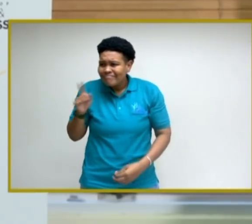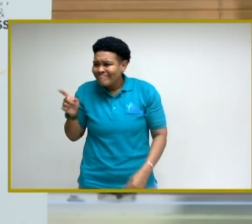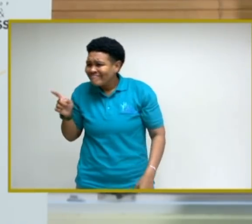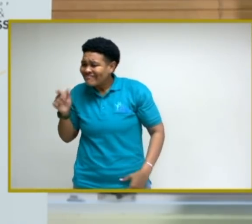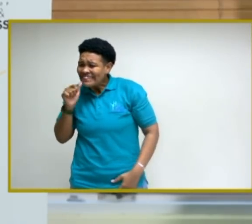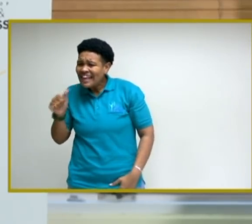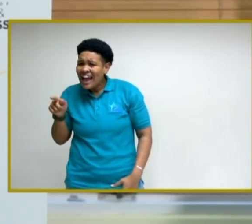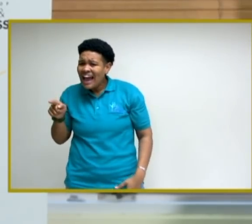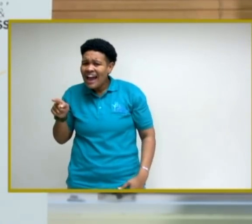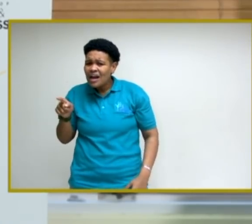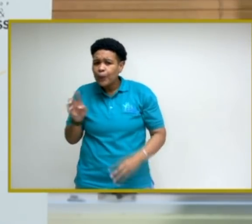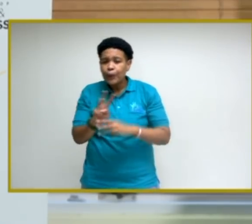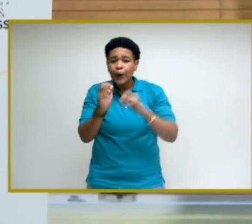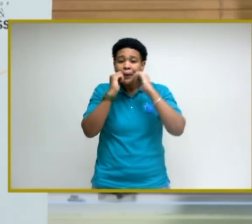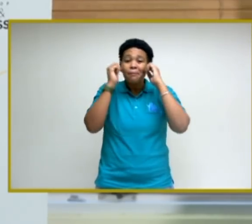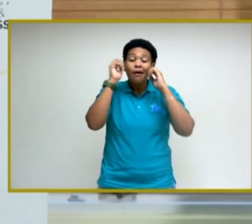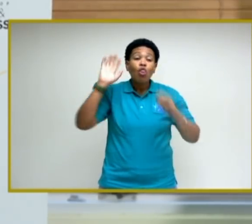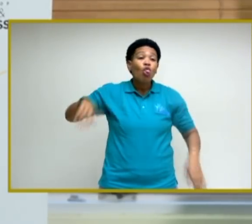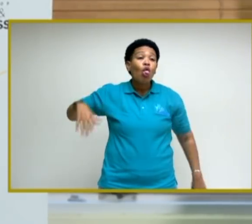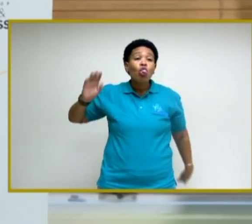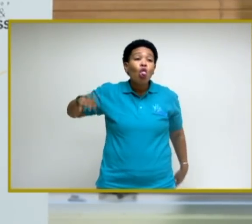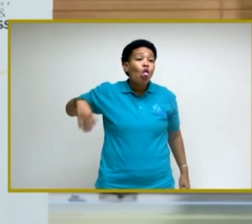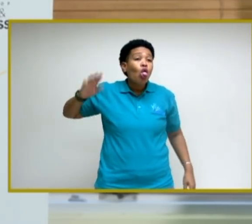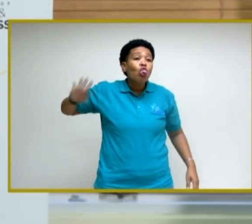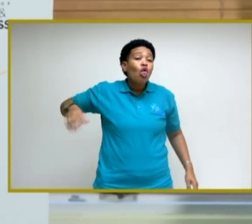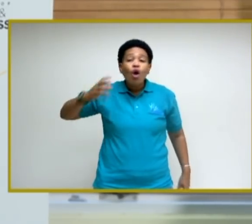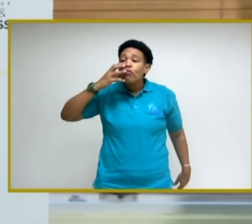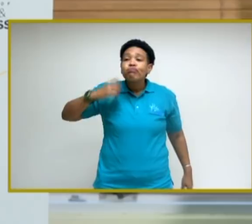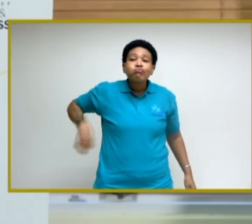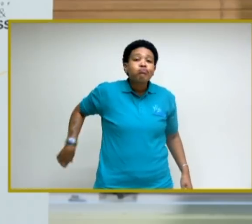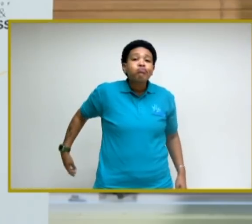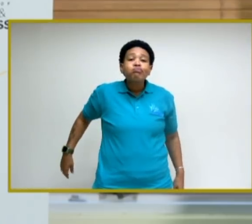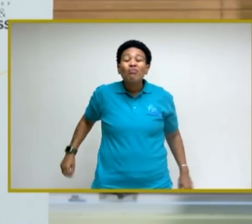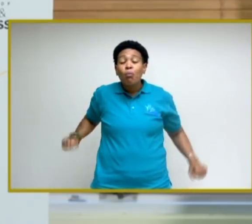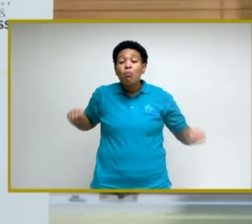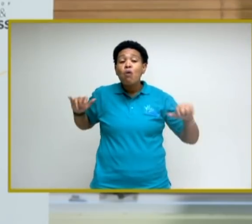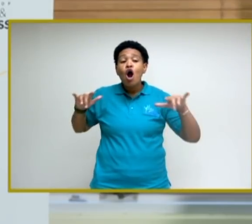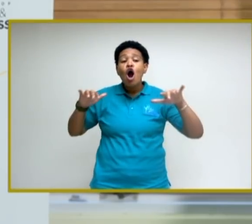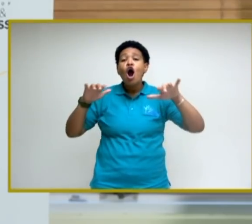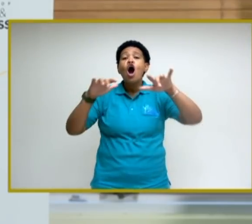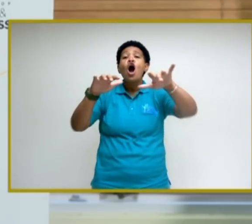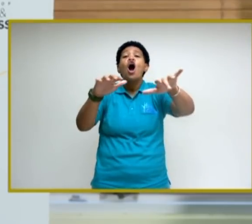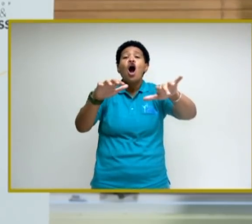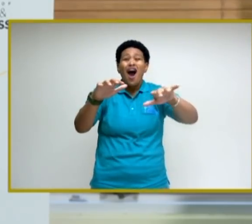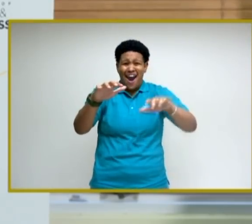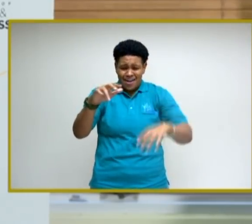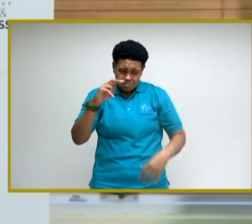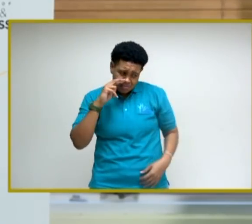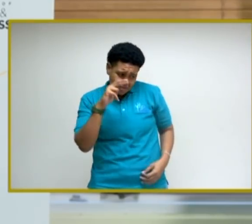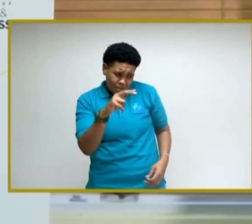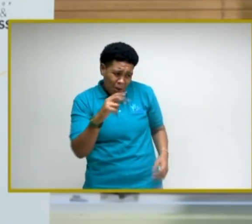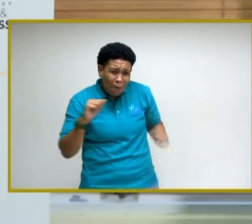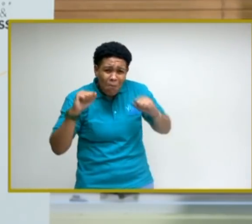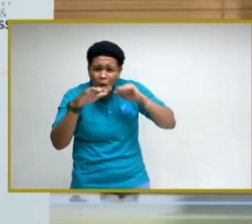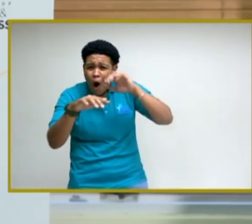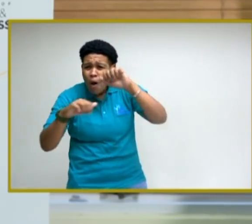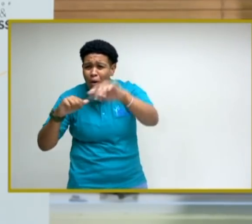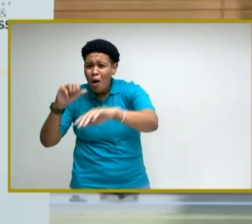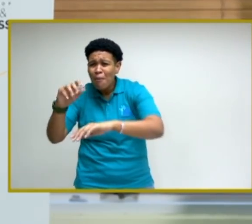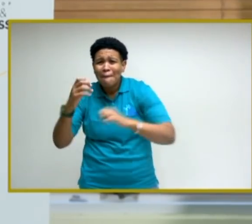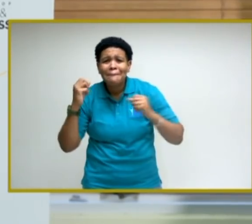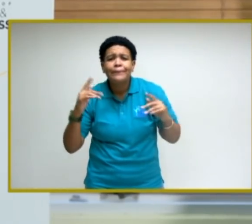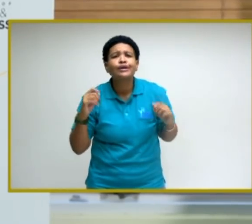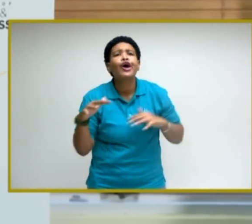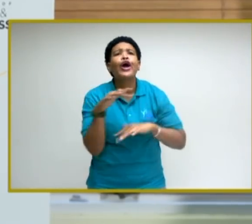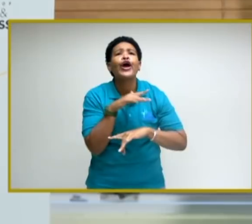not wearing masks, and there is more crowding and gatherings that are observed on the ground